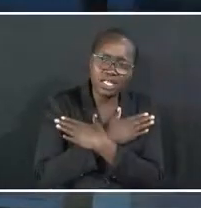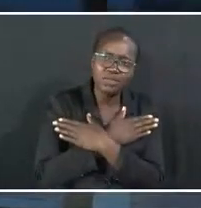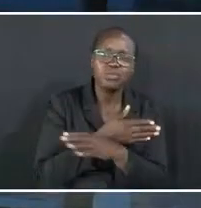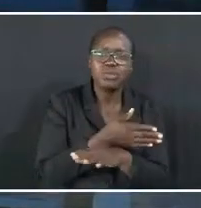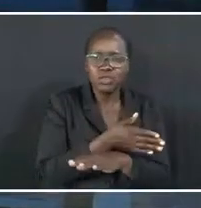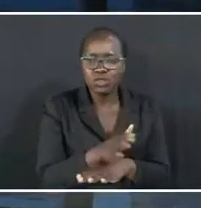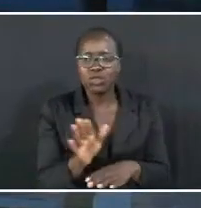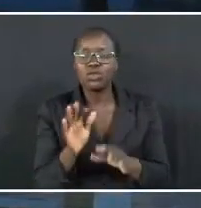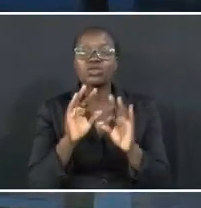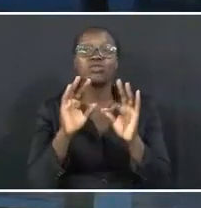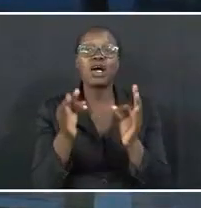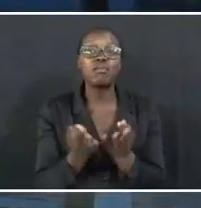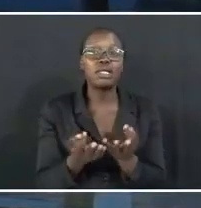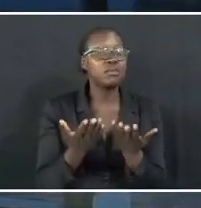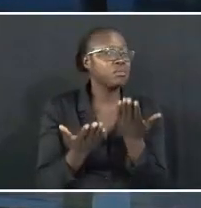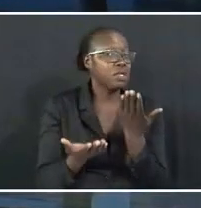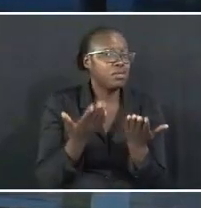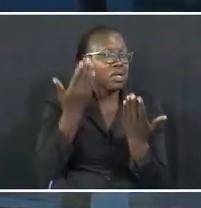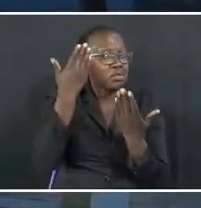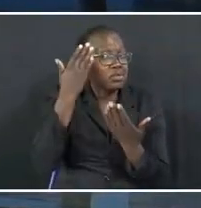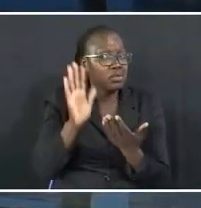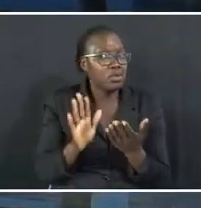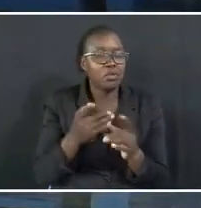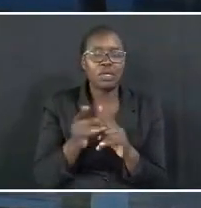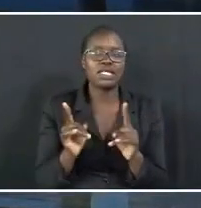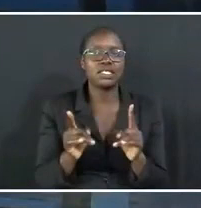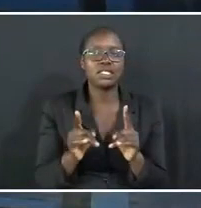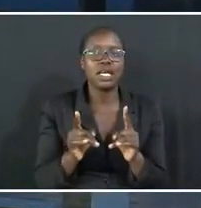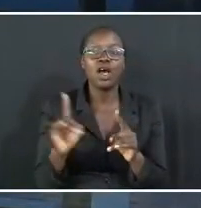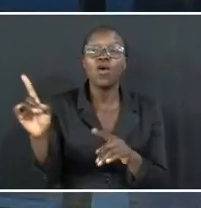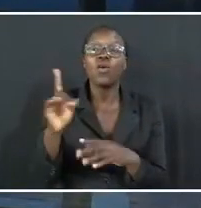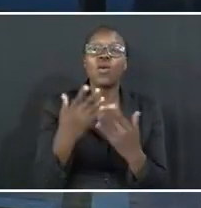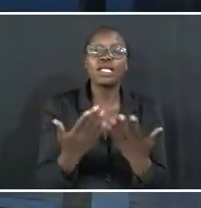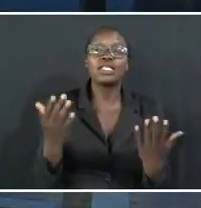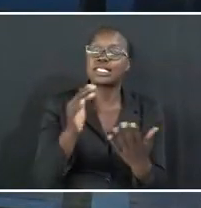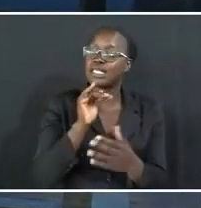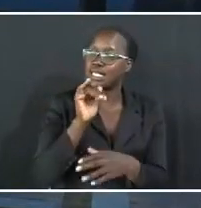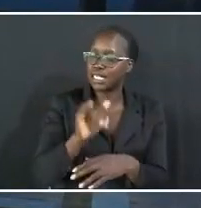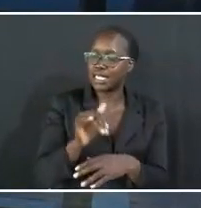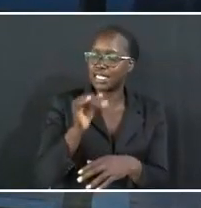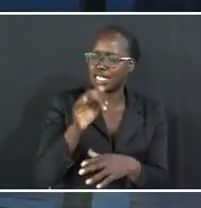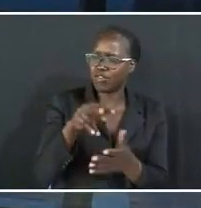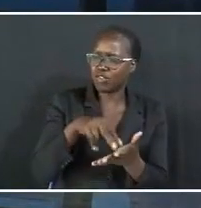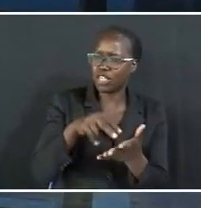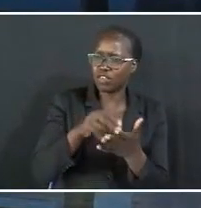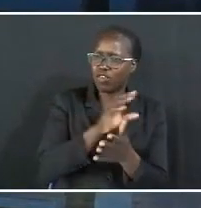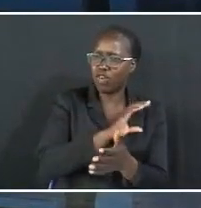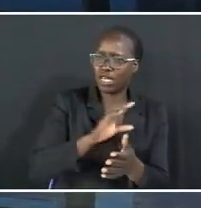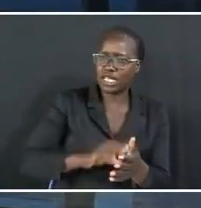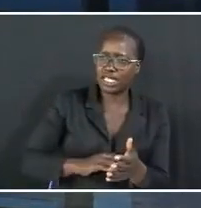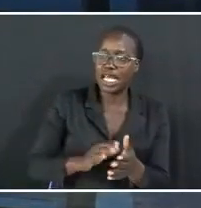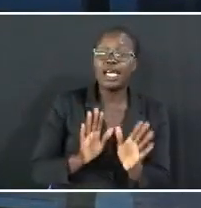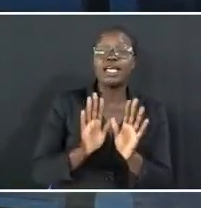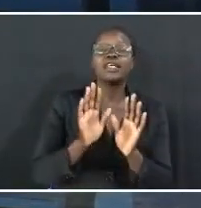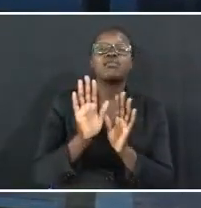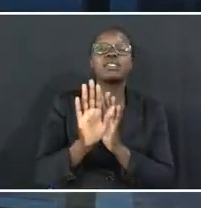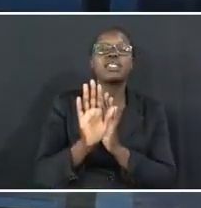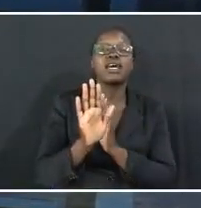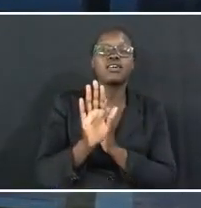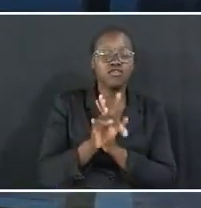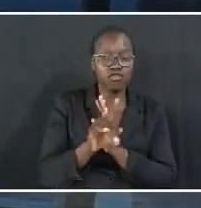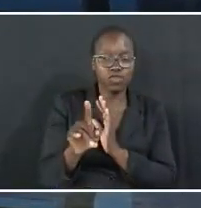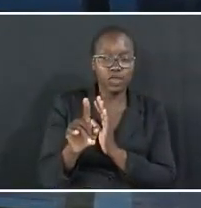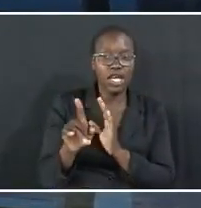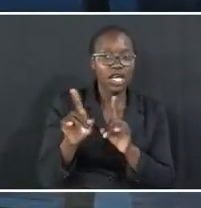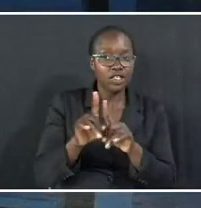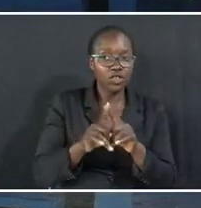will lose family, maybe. I don't know. But one thing is that if you stand for Christ, he will be there for you. And if you